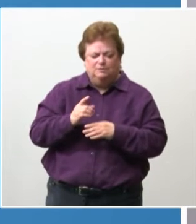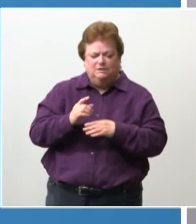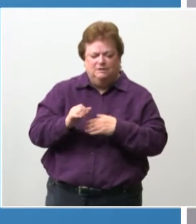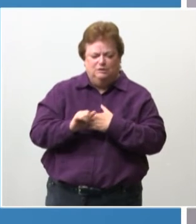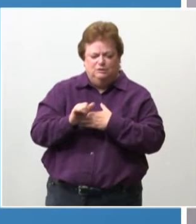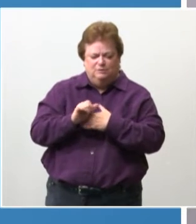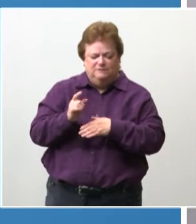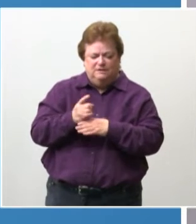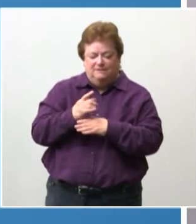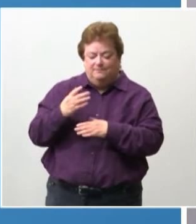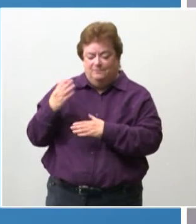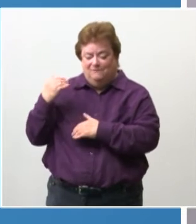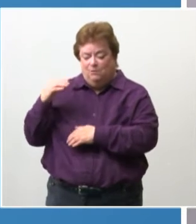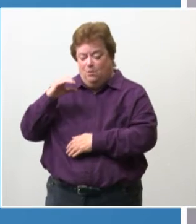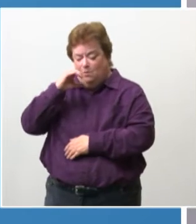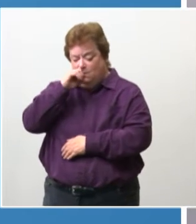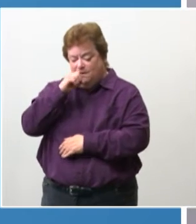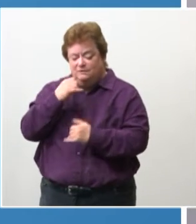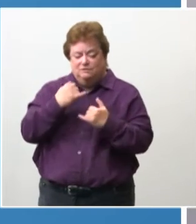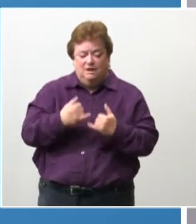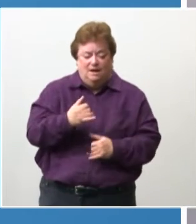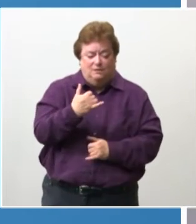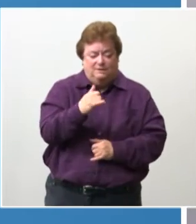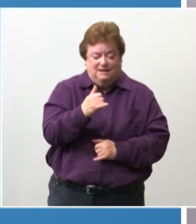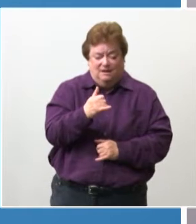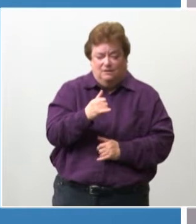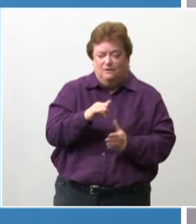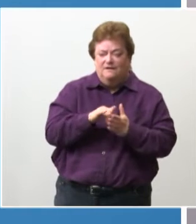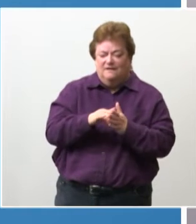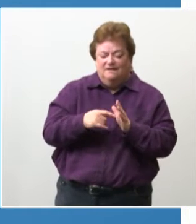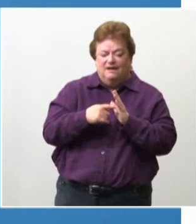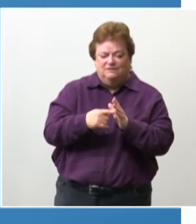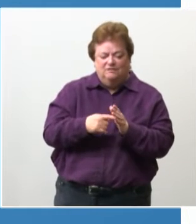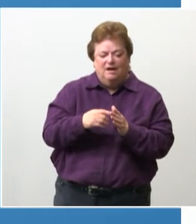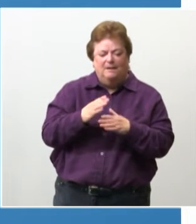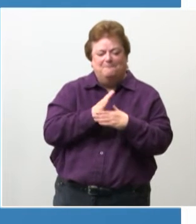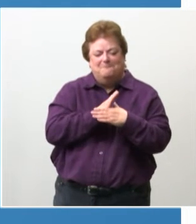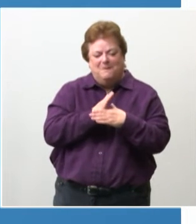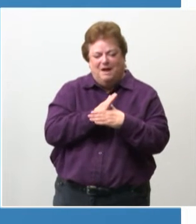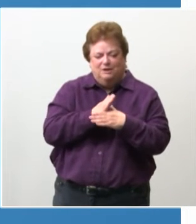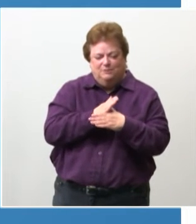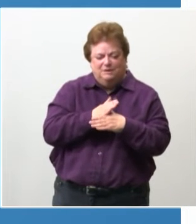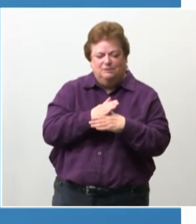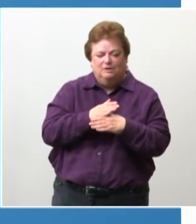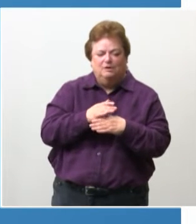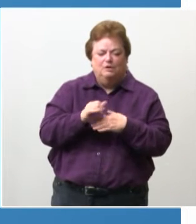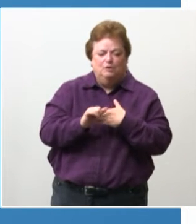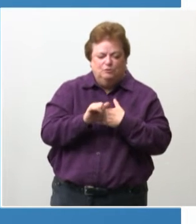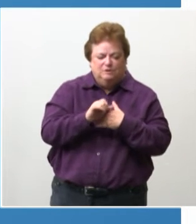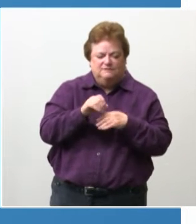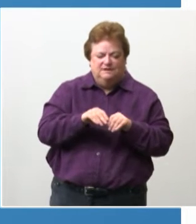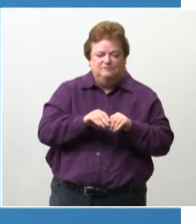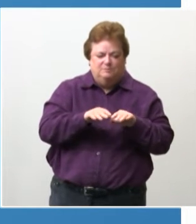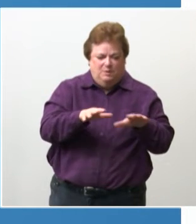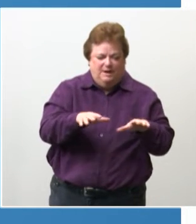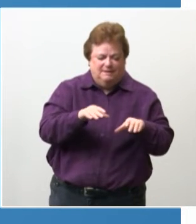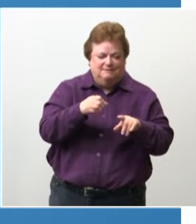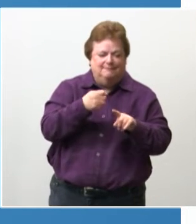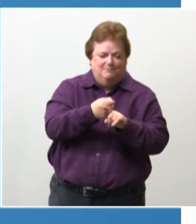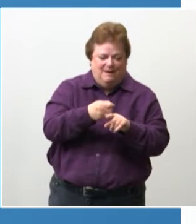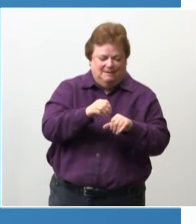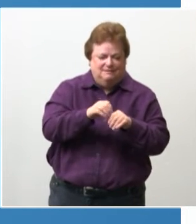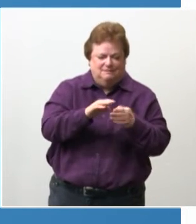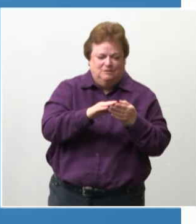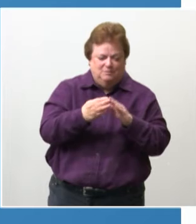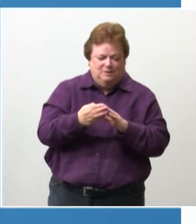dial dropping from orange to yellow. This indicates a moderate risk of spread and impact to our community. Almost